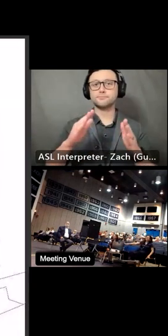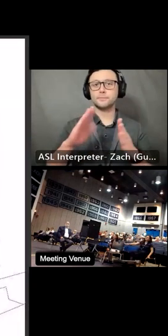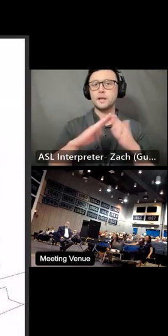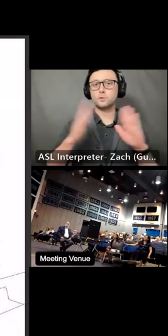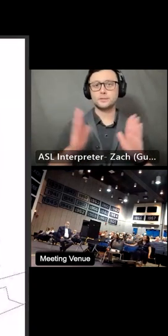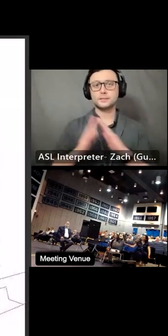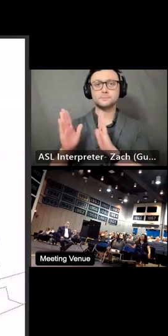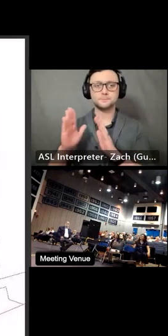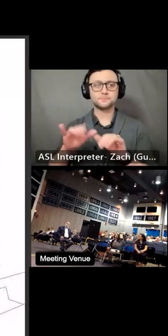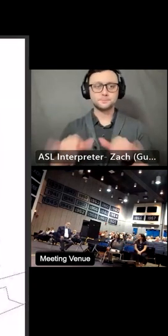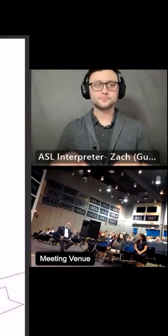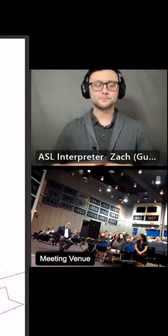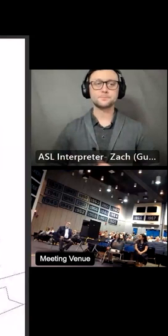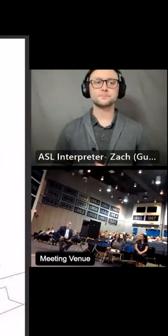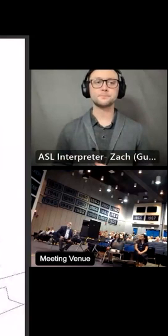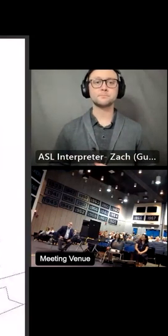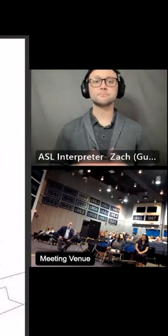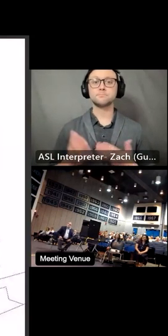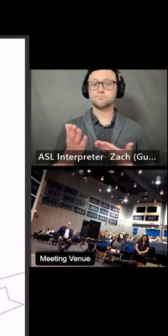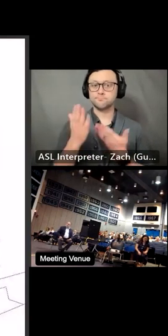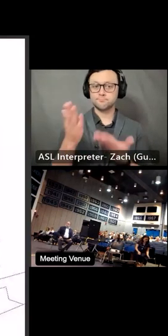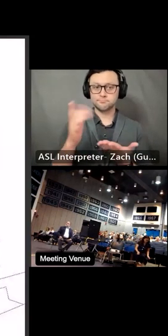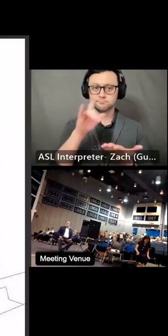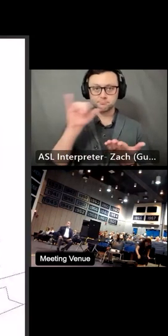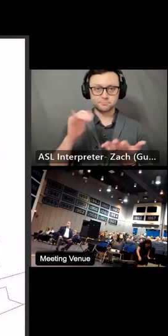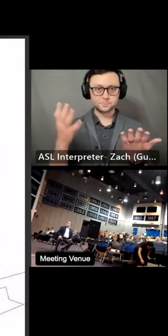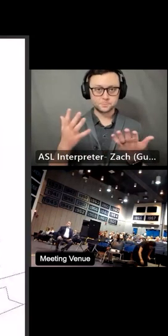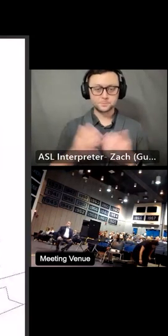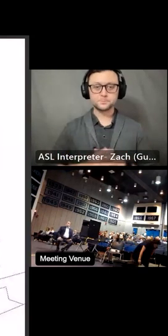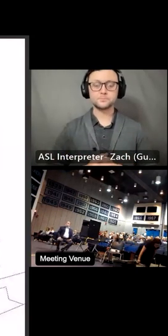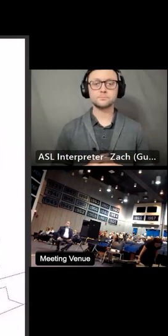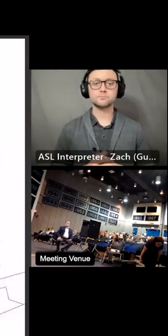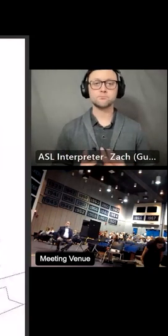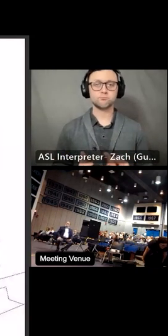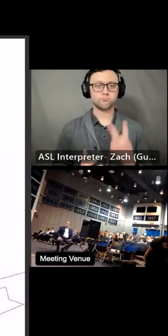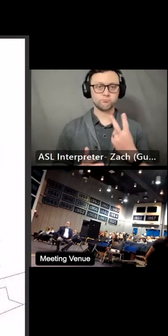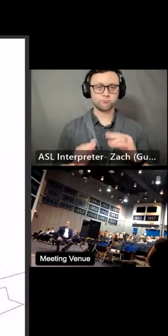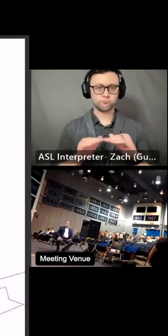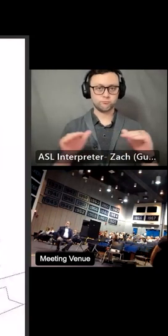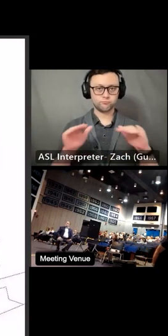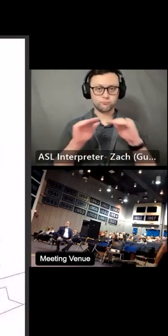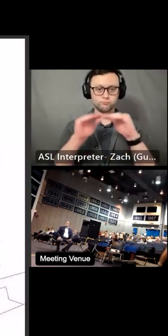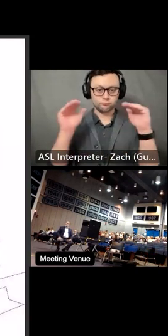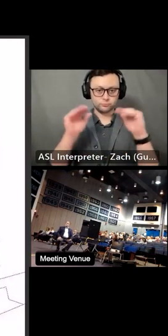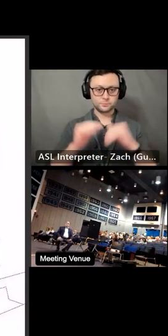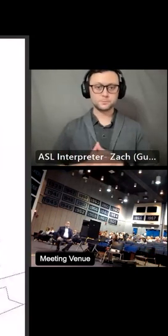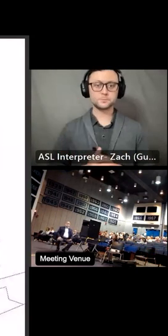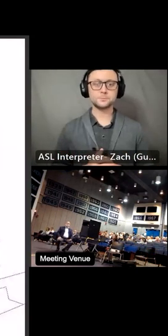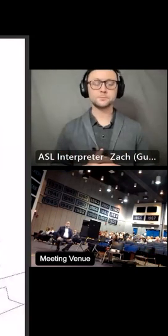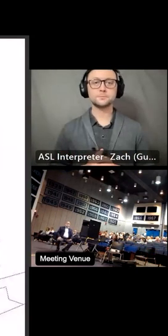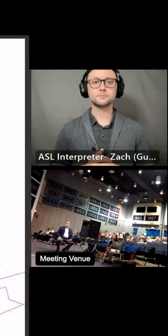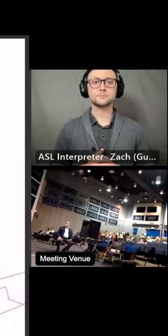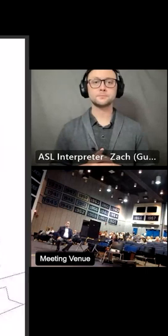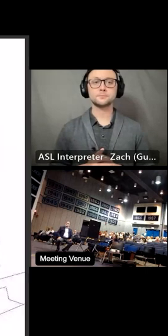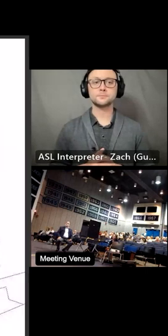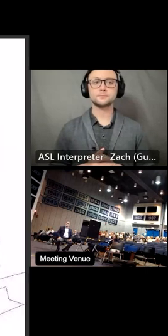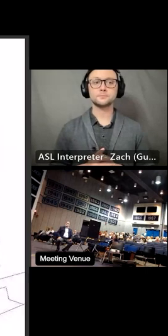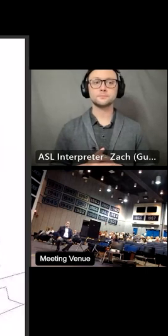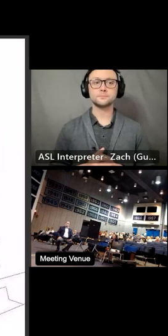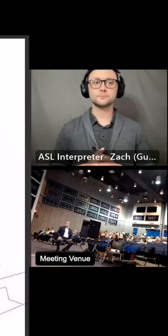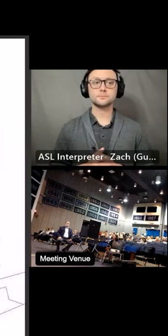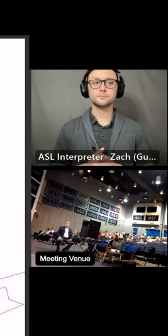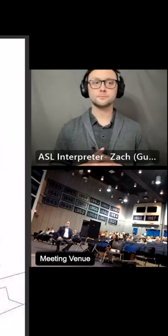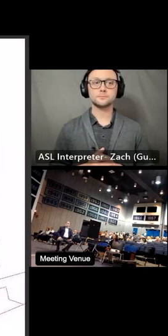So what we're proposing is constructing a two-level all-indoor bus facility largely on